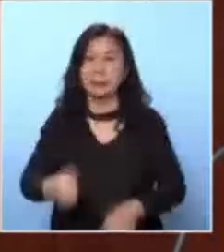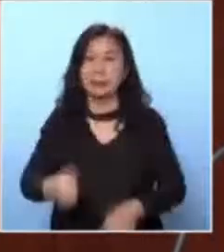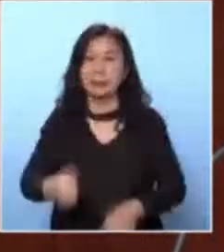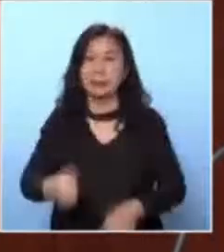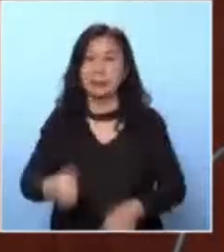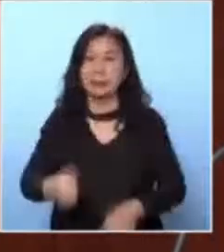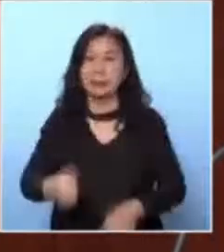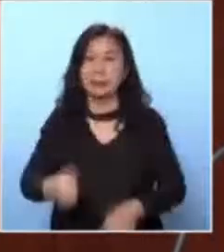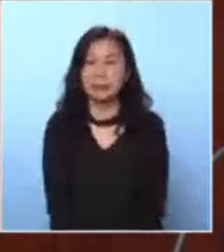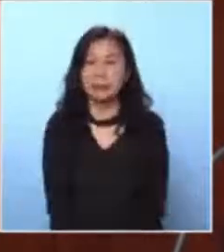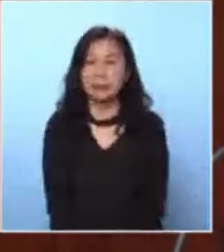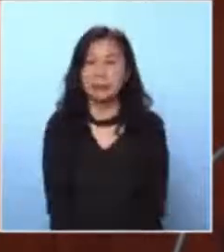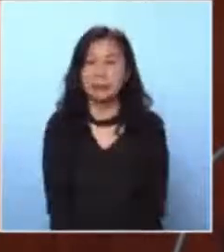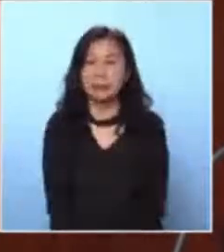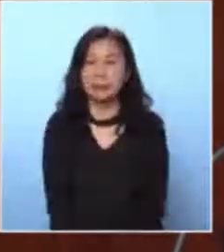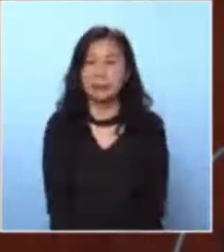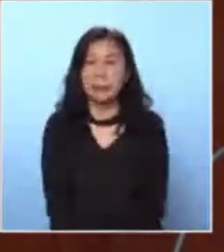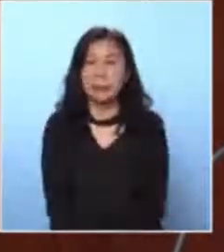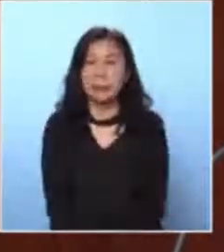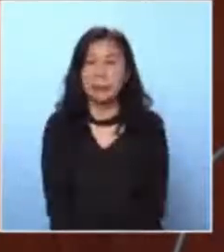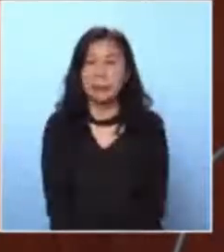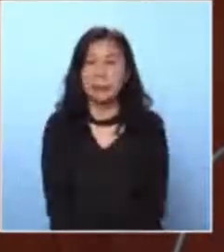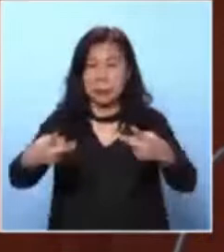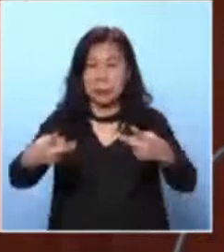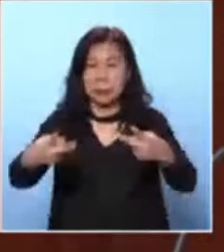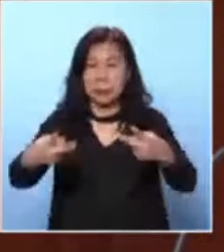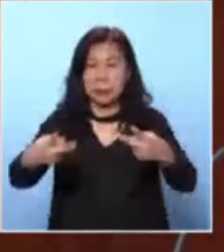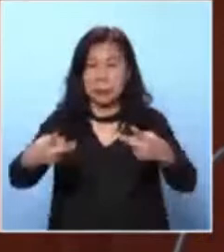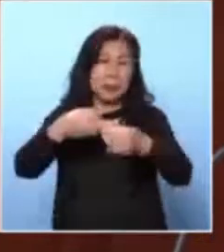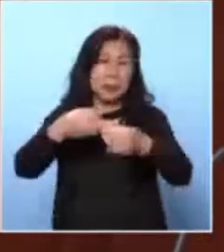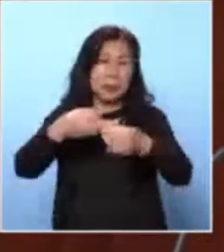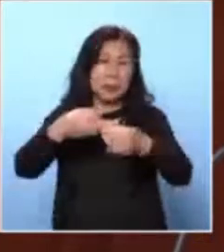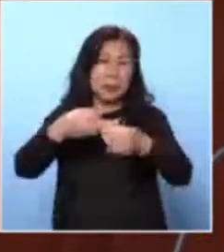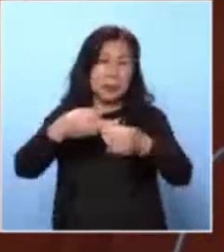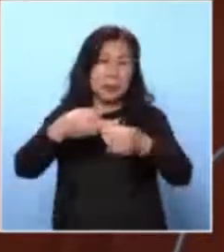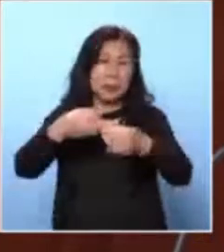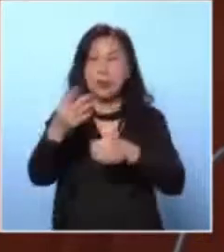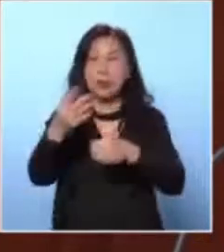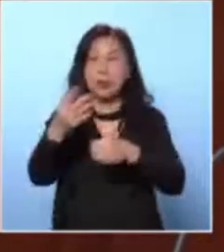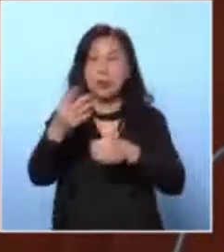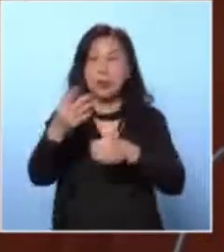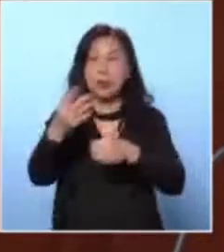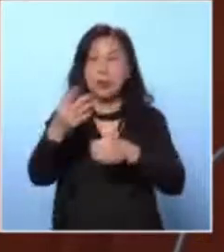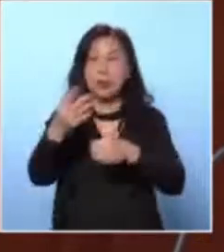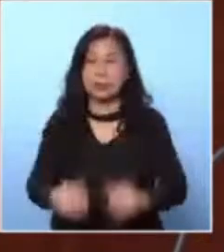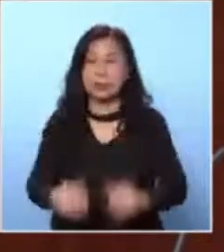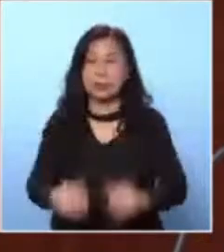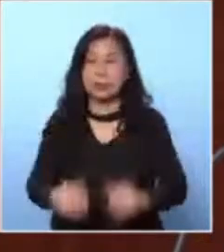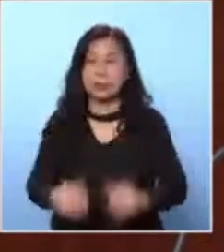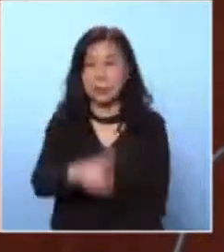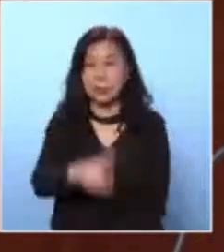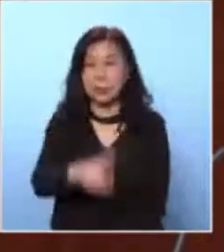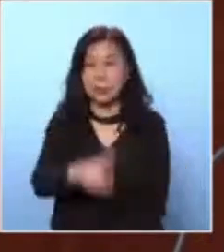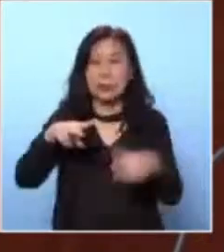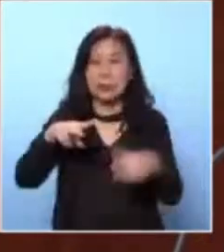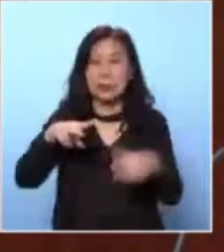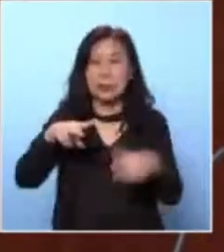overseas institutions, and create synergy by sharing resources and enhancing collaboration with the industry